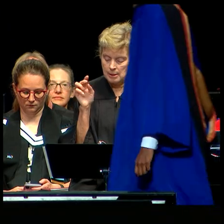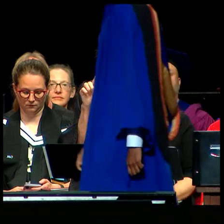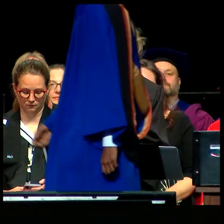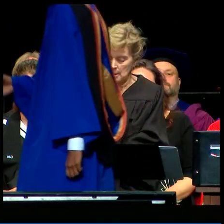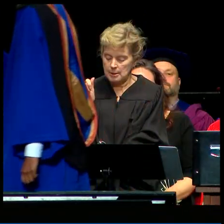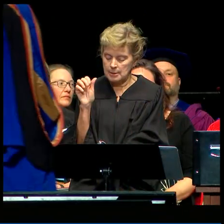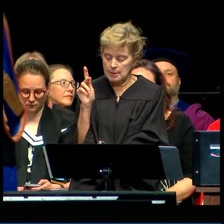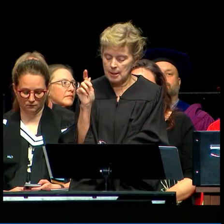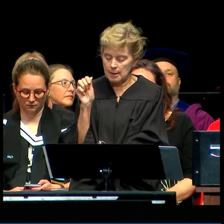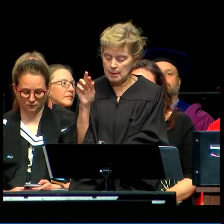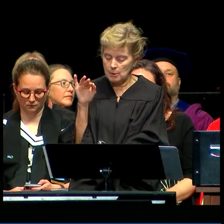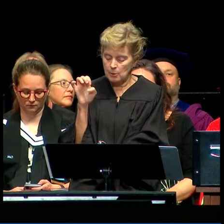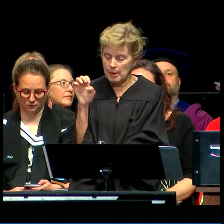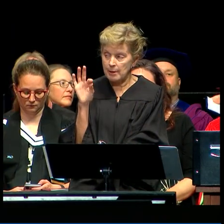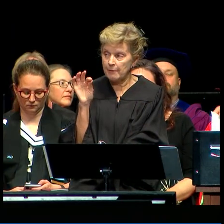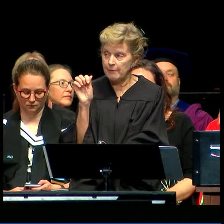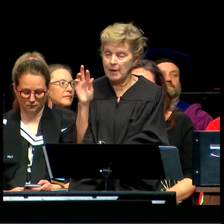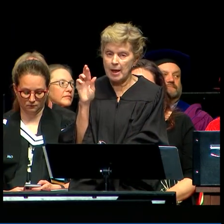Zachary Farah.